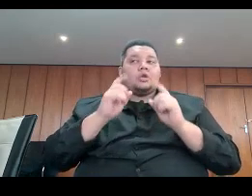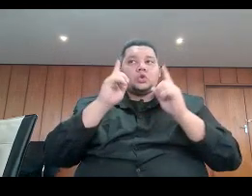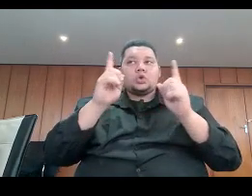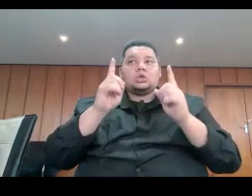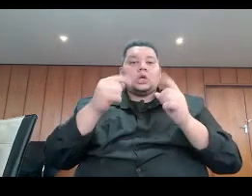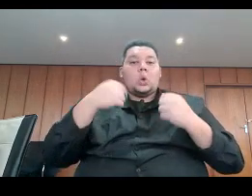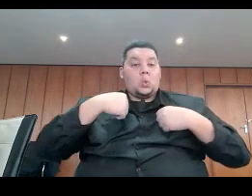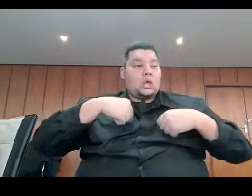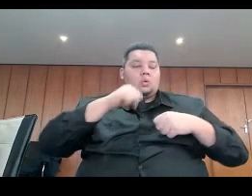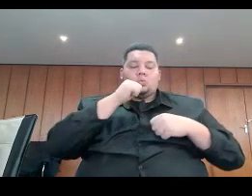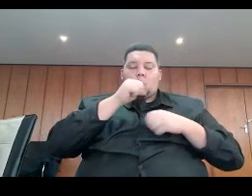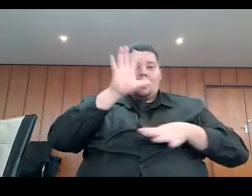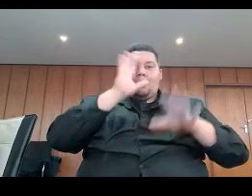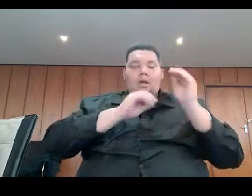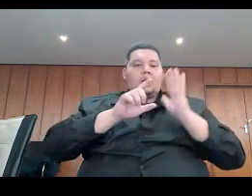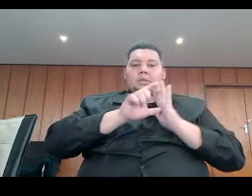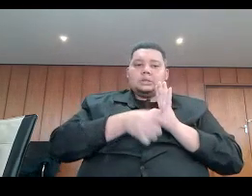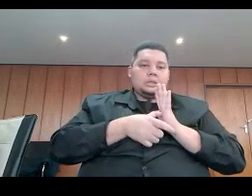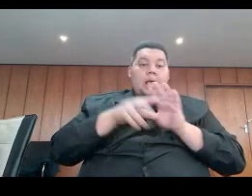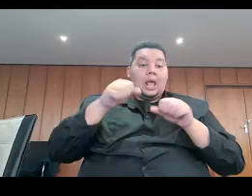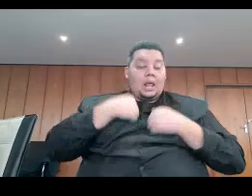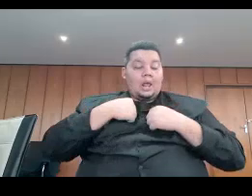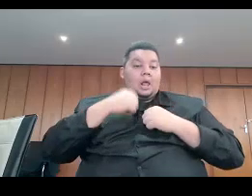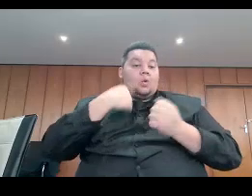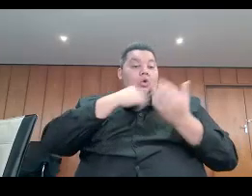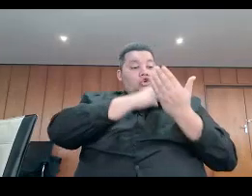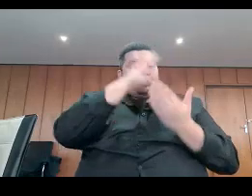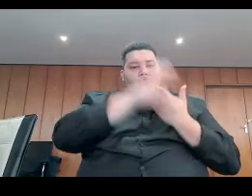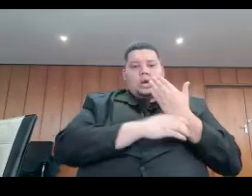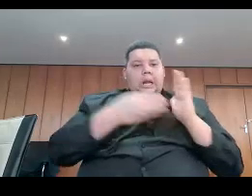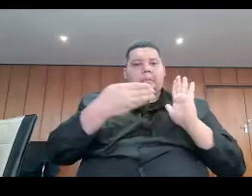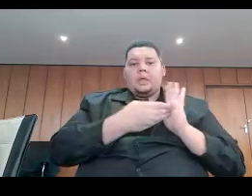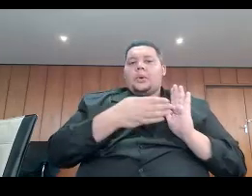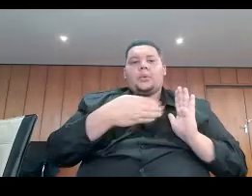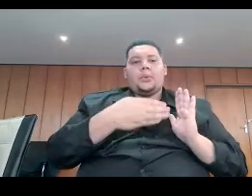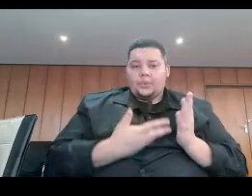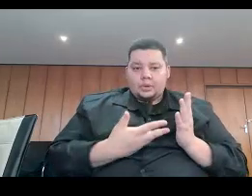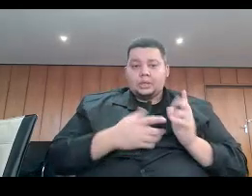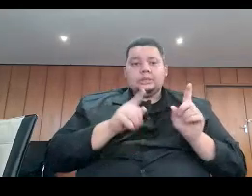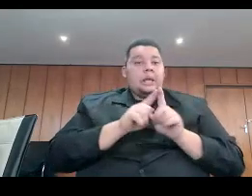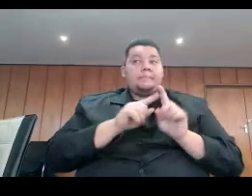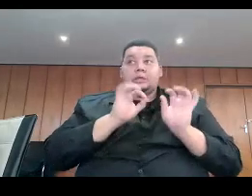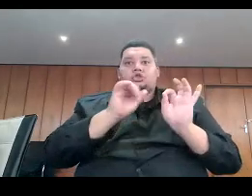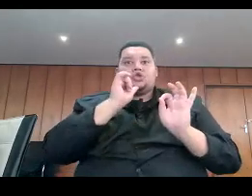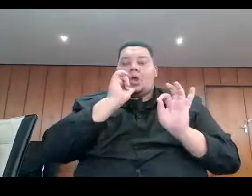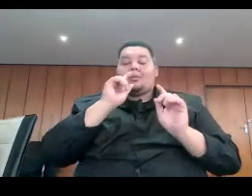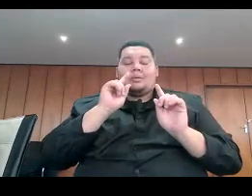about disabilities. It's absent in our curriculum. And again, it's not by accident.